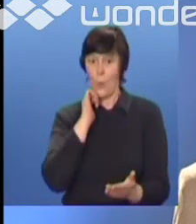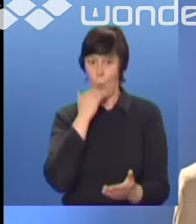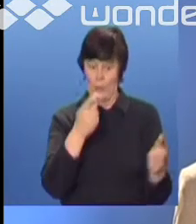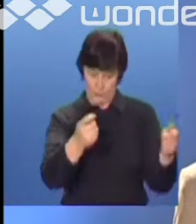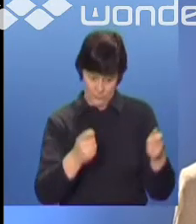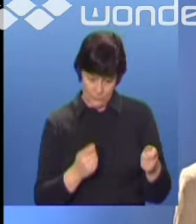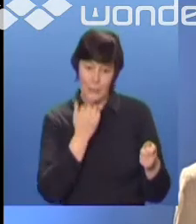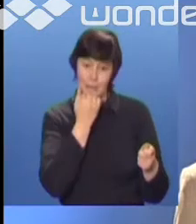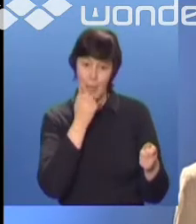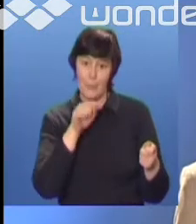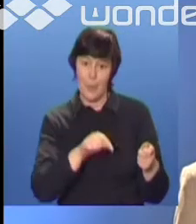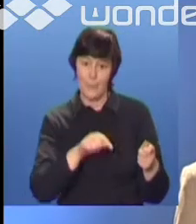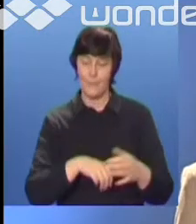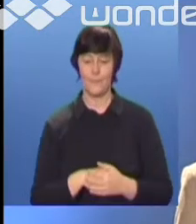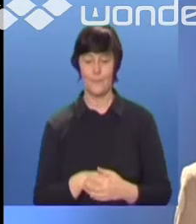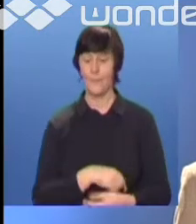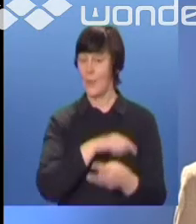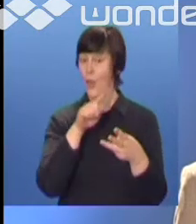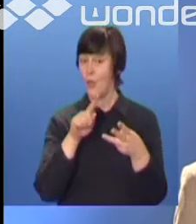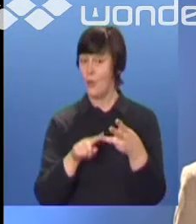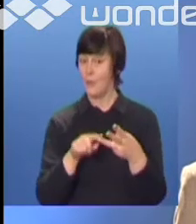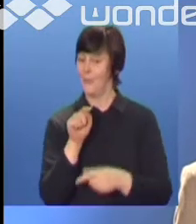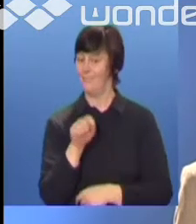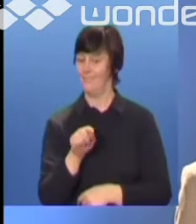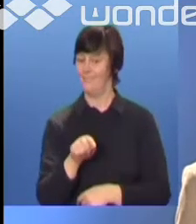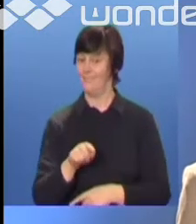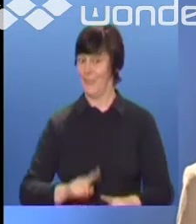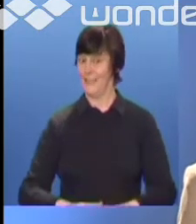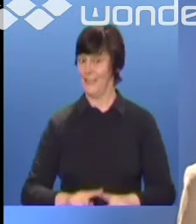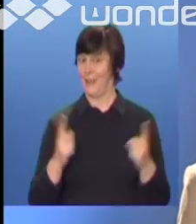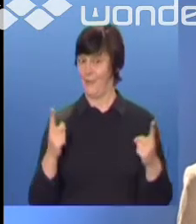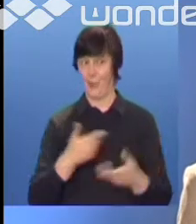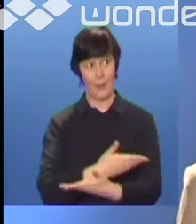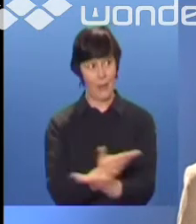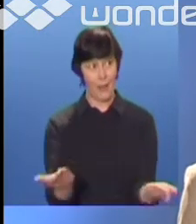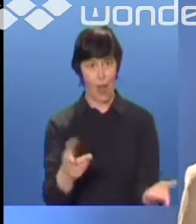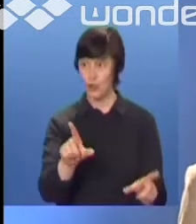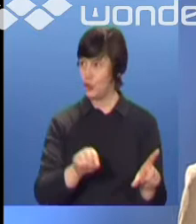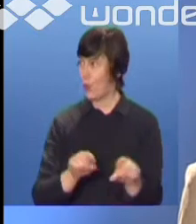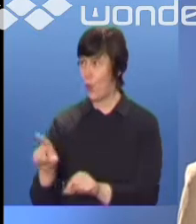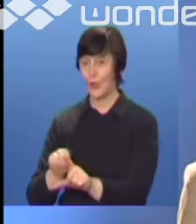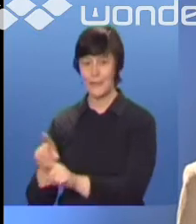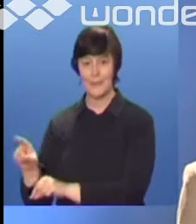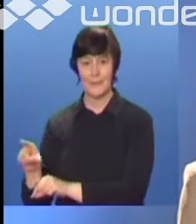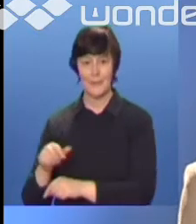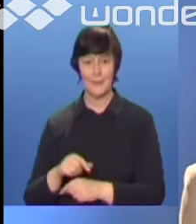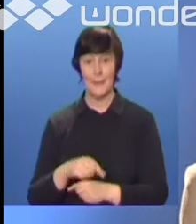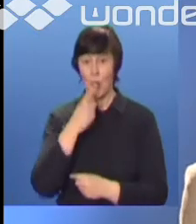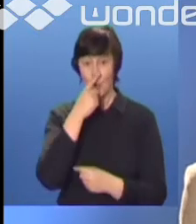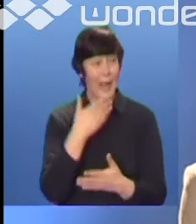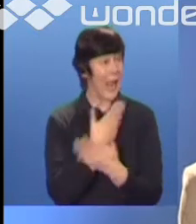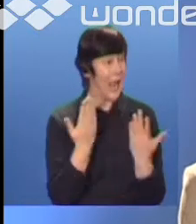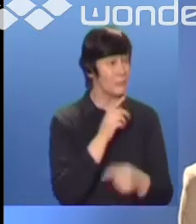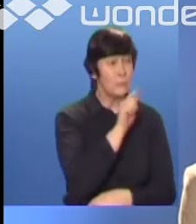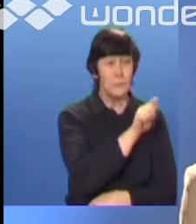and band in writing. Step 3. And this is what makes Locata different. Choice. As we said earlier,